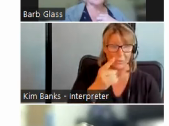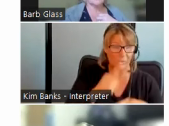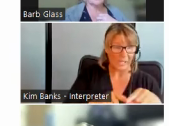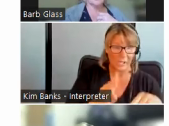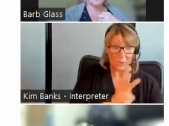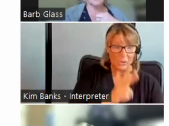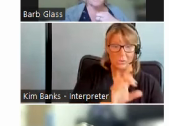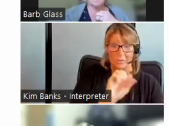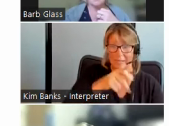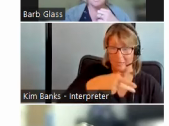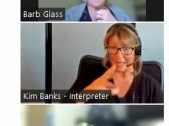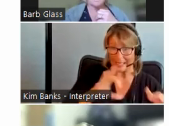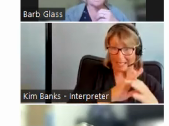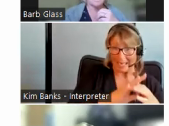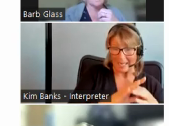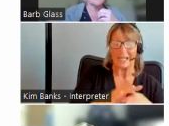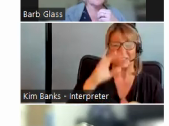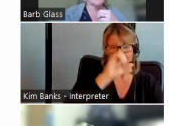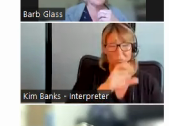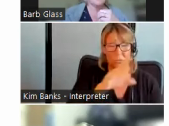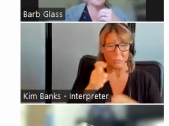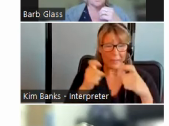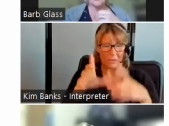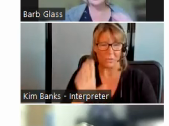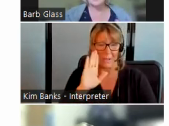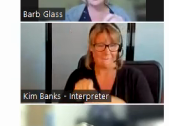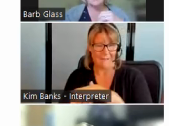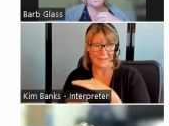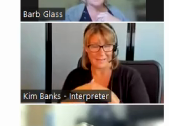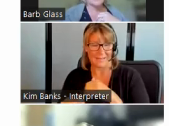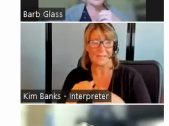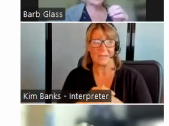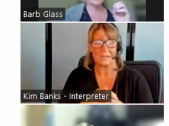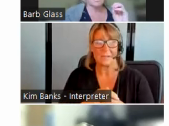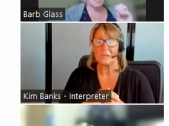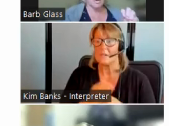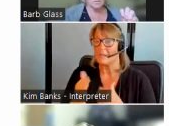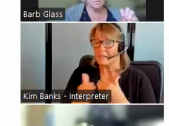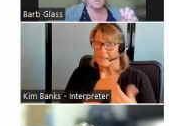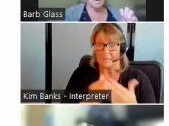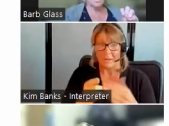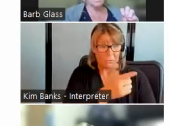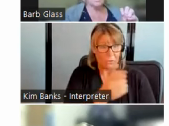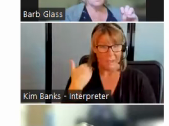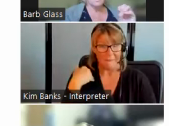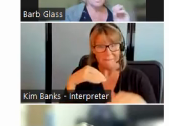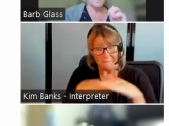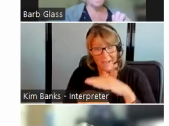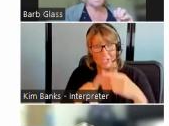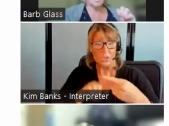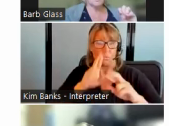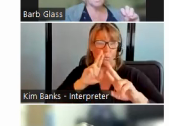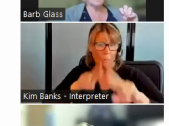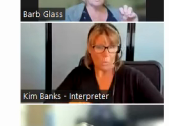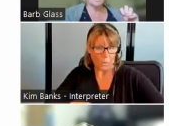Connect, certainly your program manager would have access to that. Whether or not you have access to the reports will